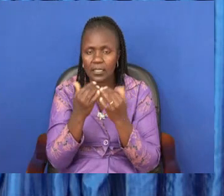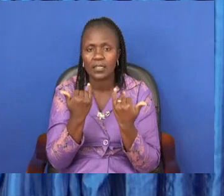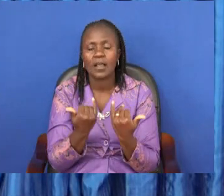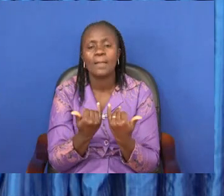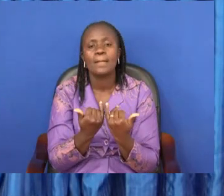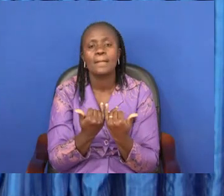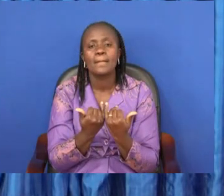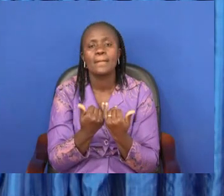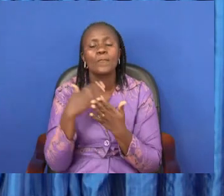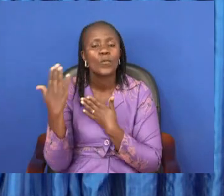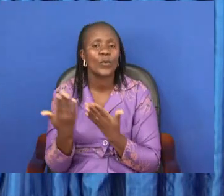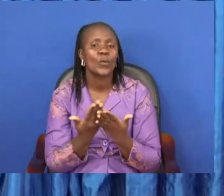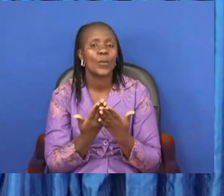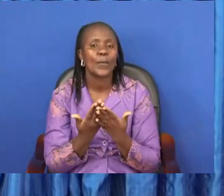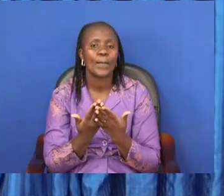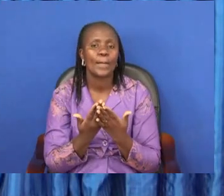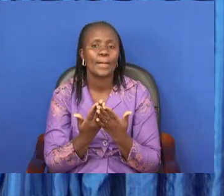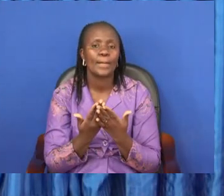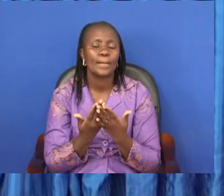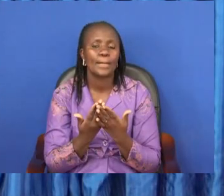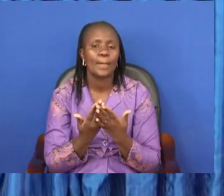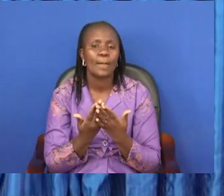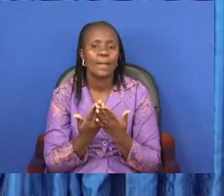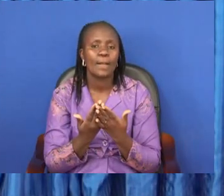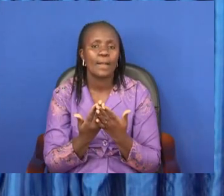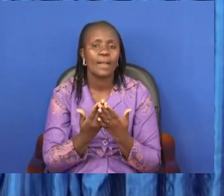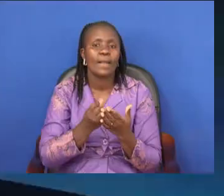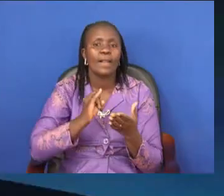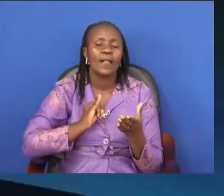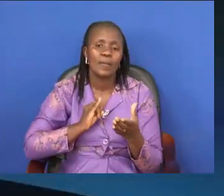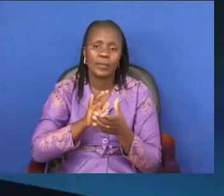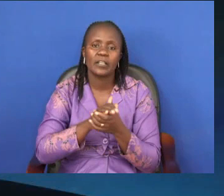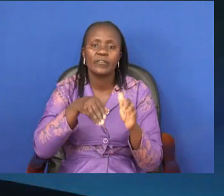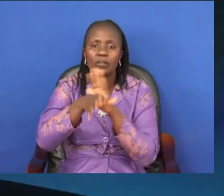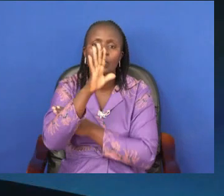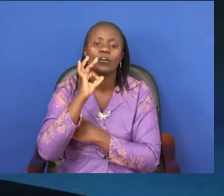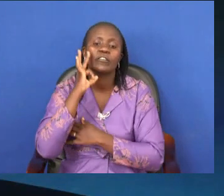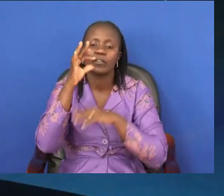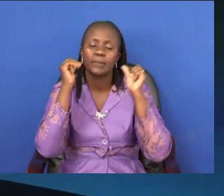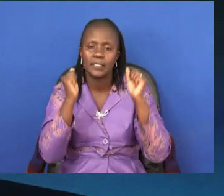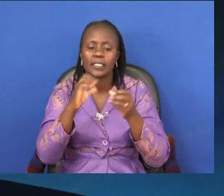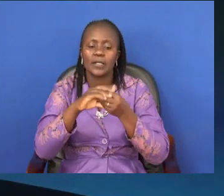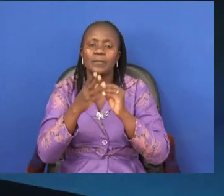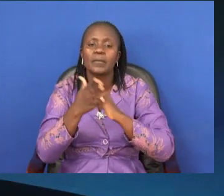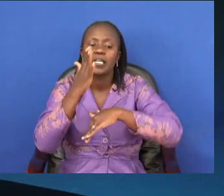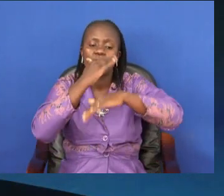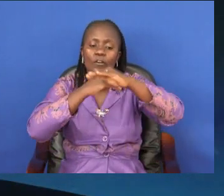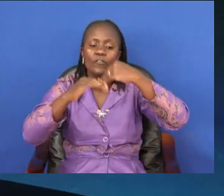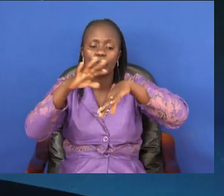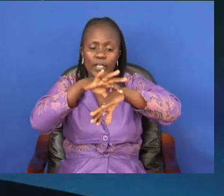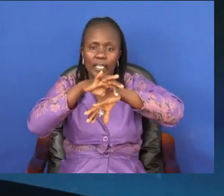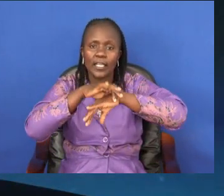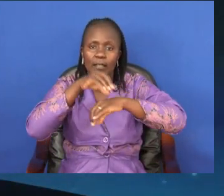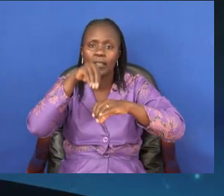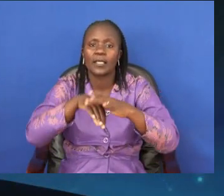now I just want to welcome you as we recite it. I believe in God, the Father Almighty, maker